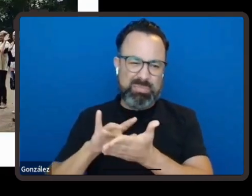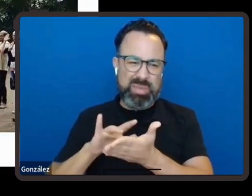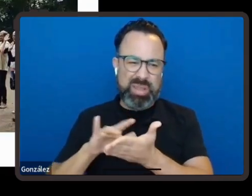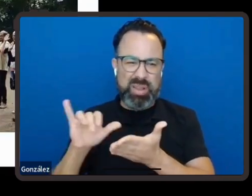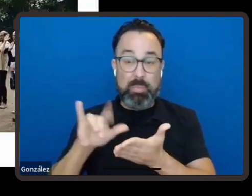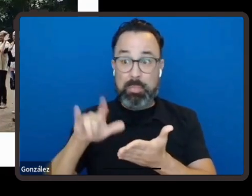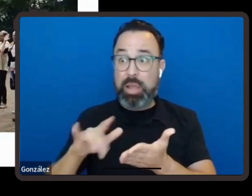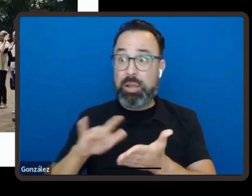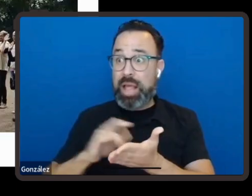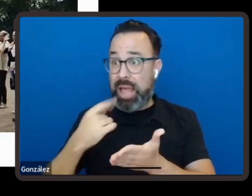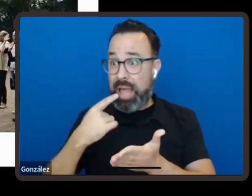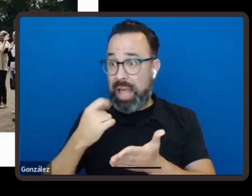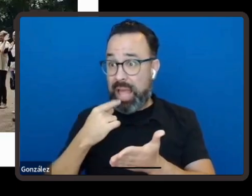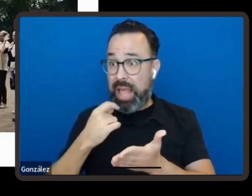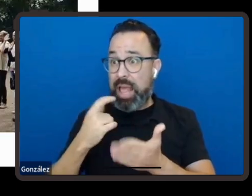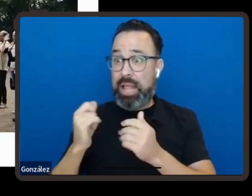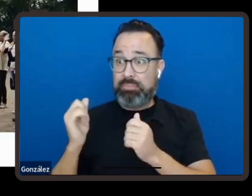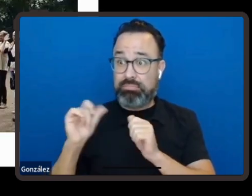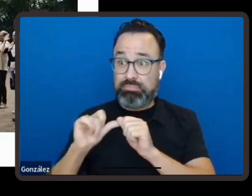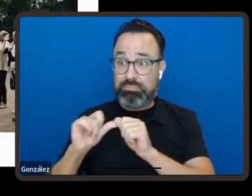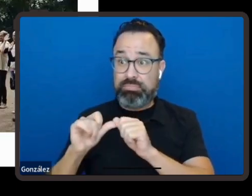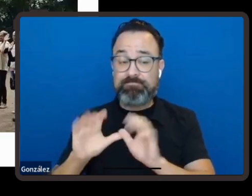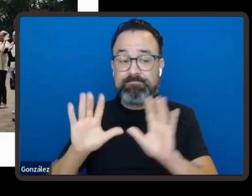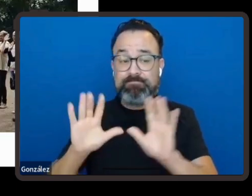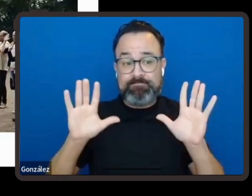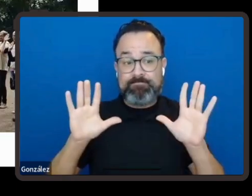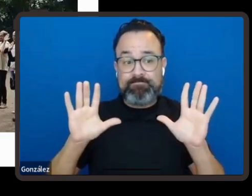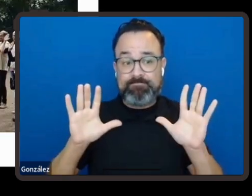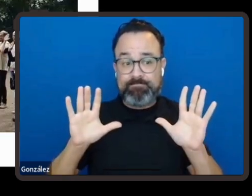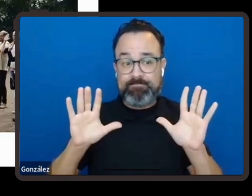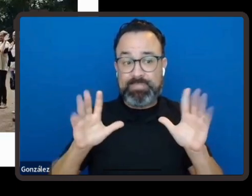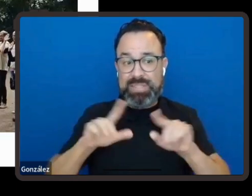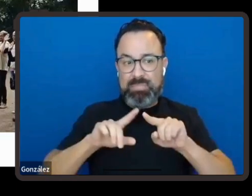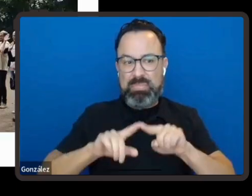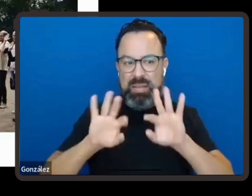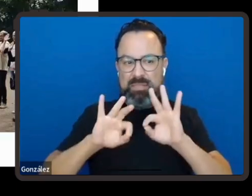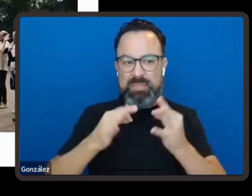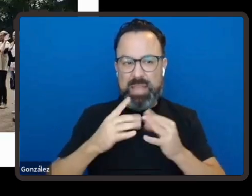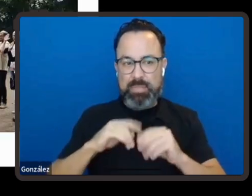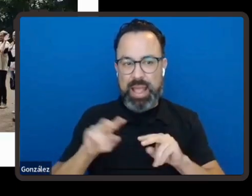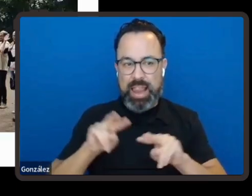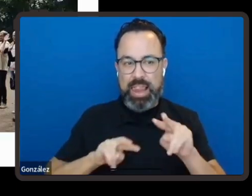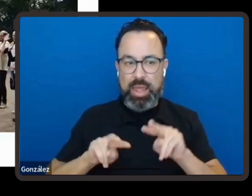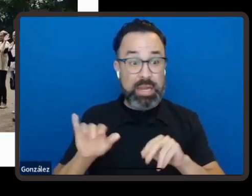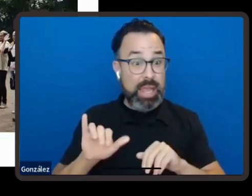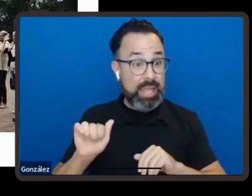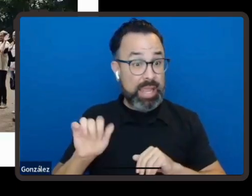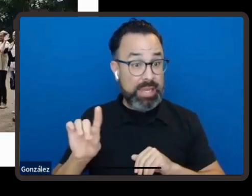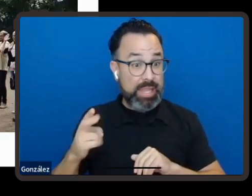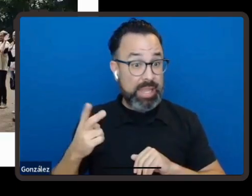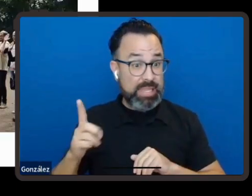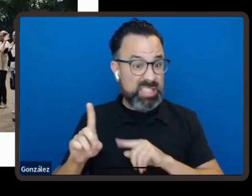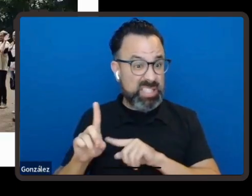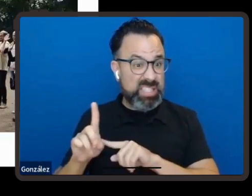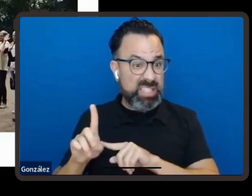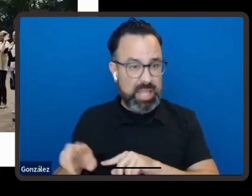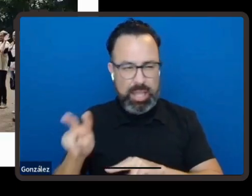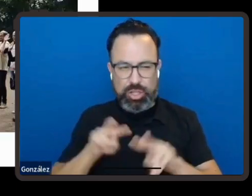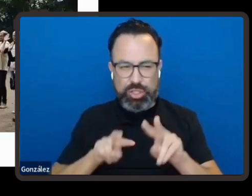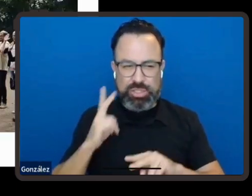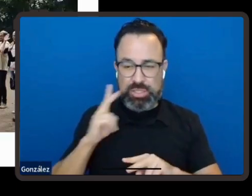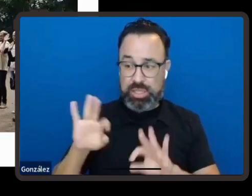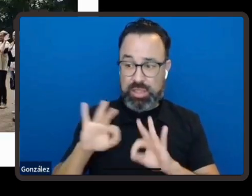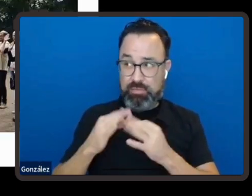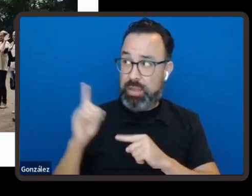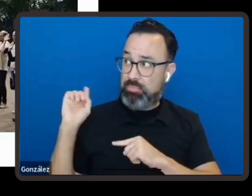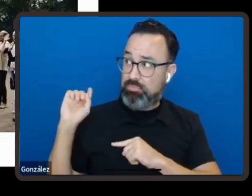time? It's prevalent in families. I look at family history, so is ADHD. So I look to see what worked in the